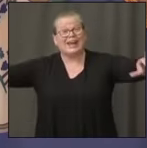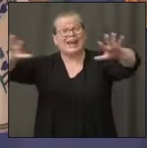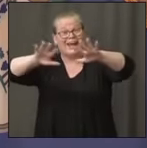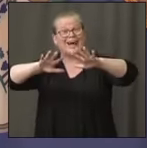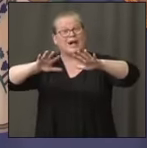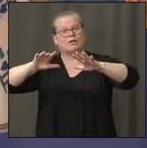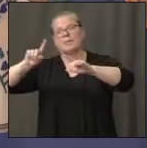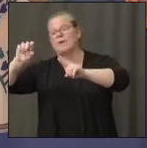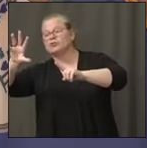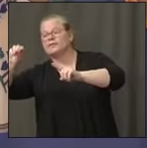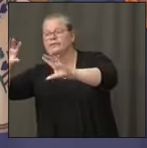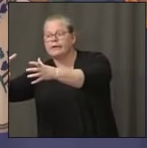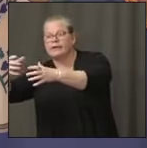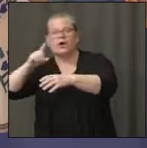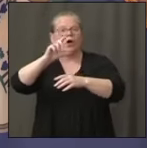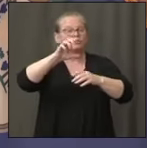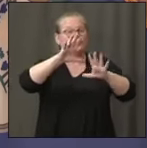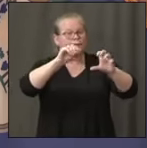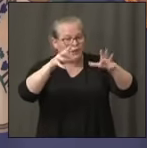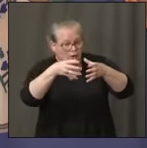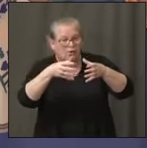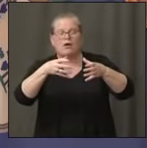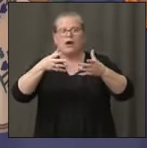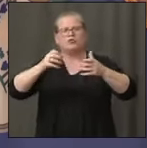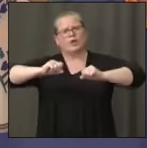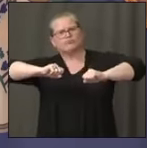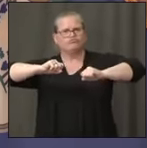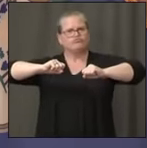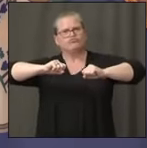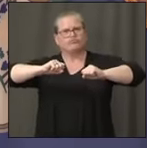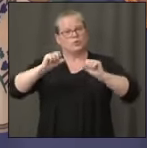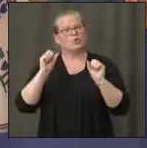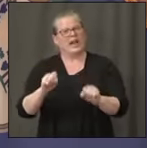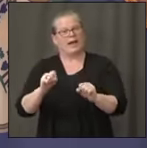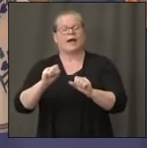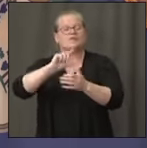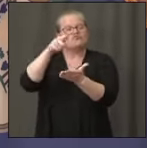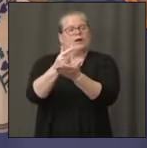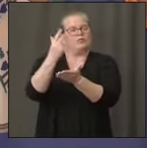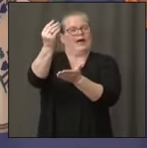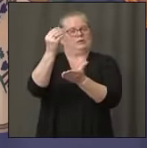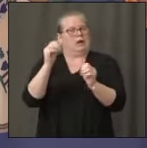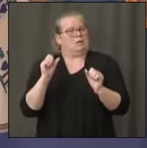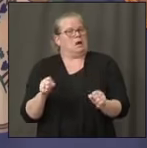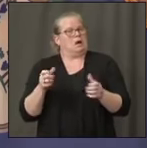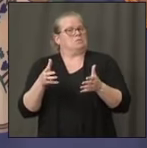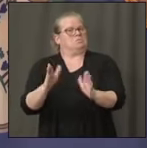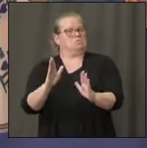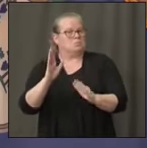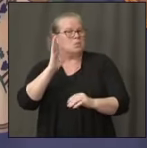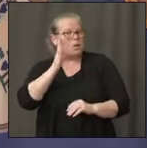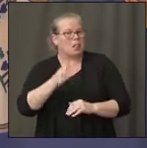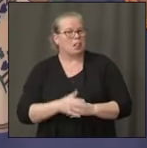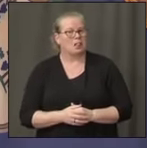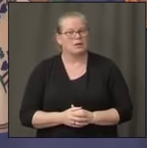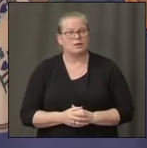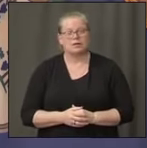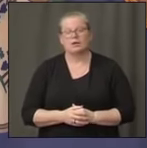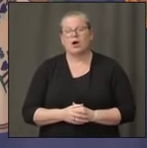maneuver. But that's what it is for outdoor graduations. We're also thinking about big,